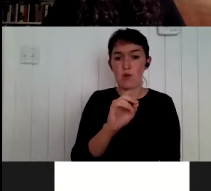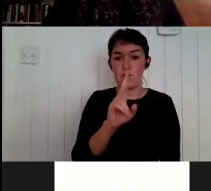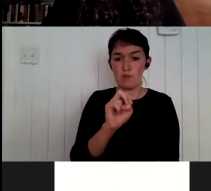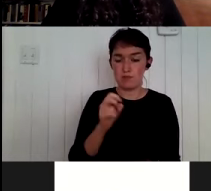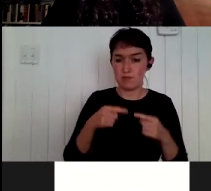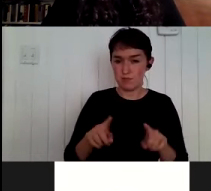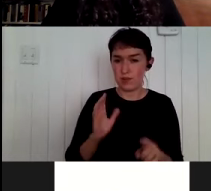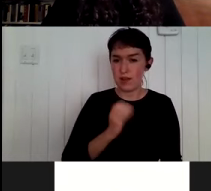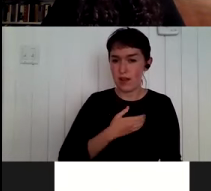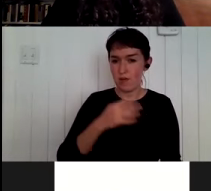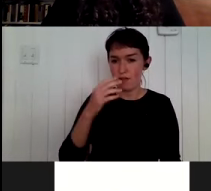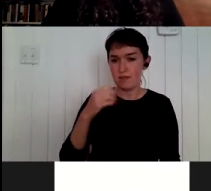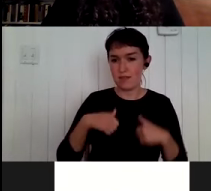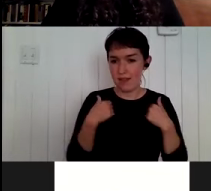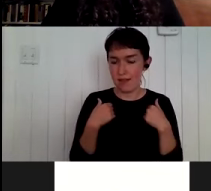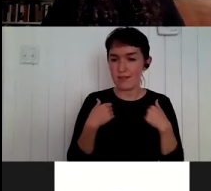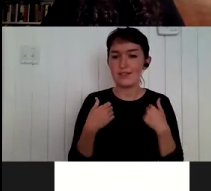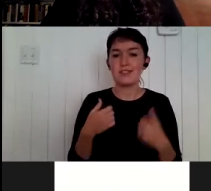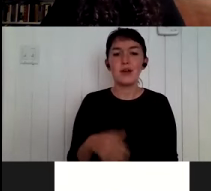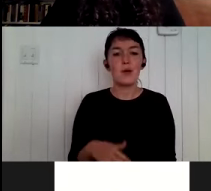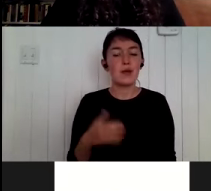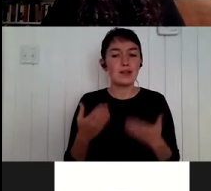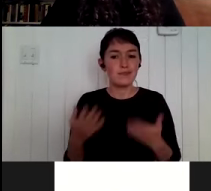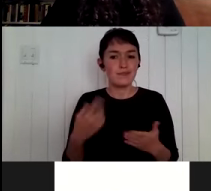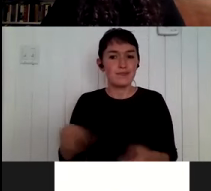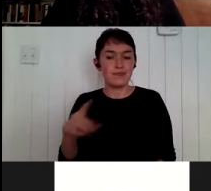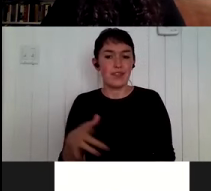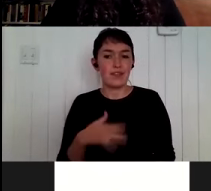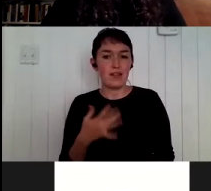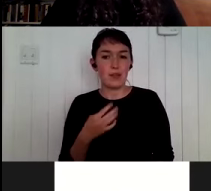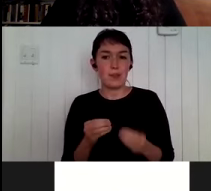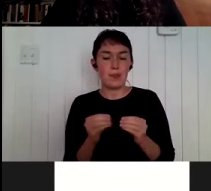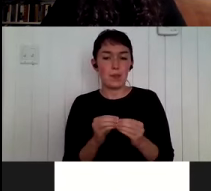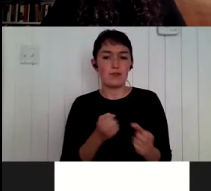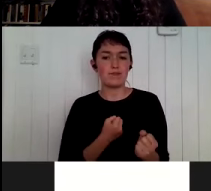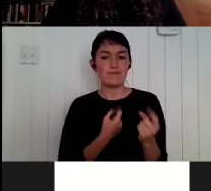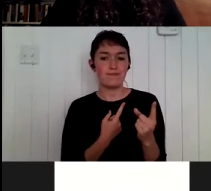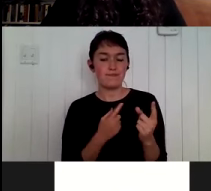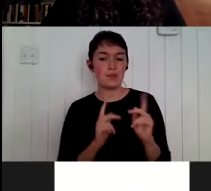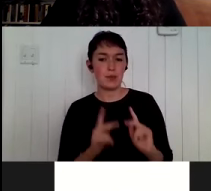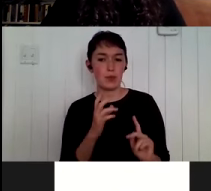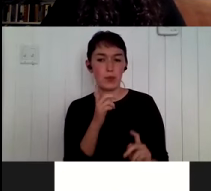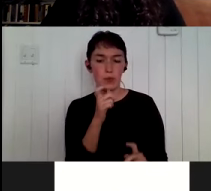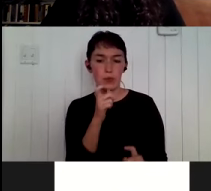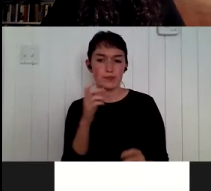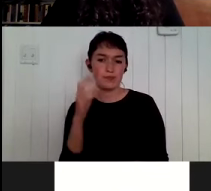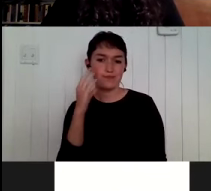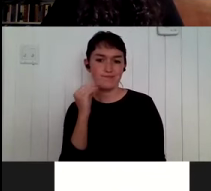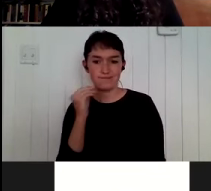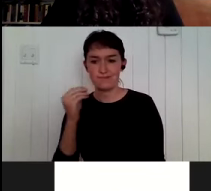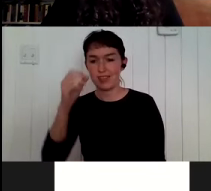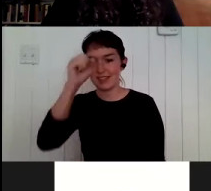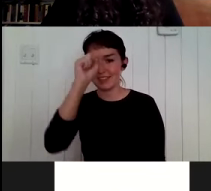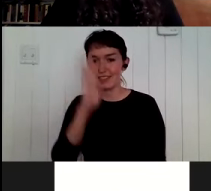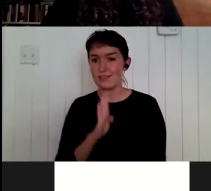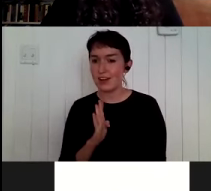of bridge the empathy and understanding that might happen with individuals with diagnoses with schizophrenia. So I'm really going to